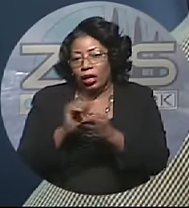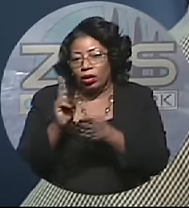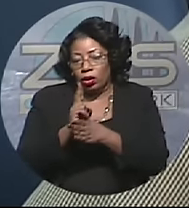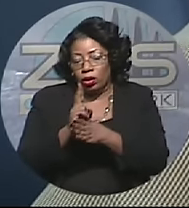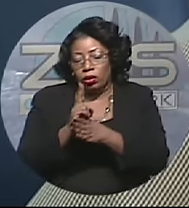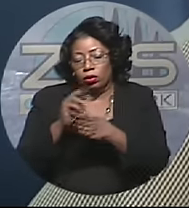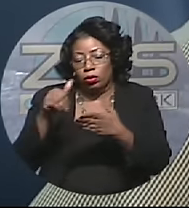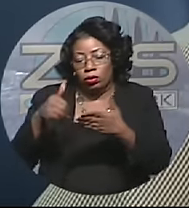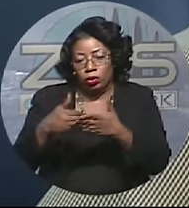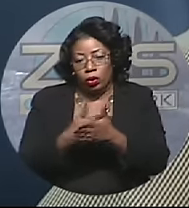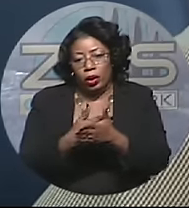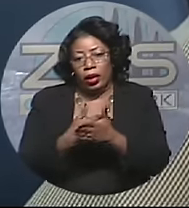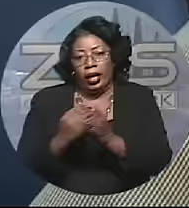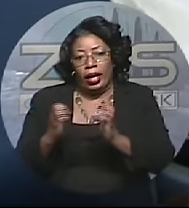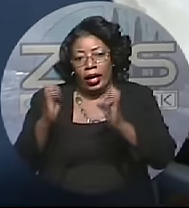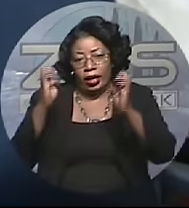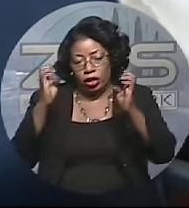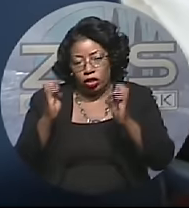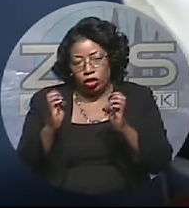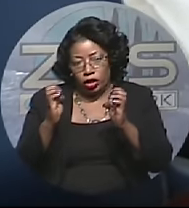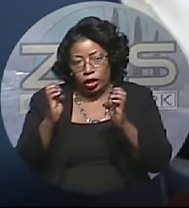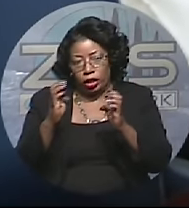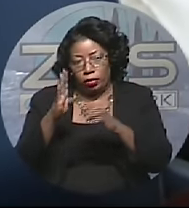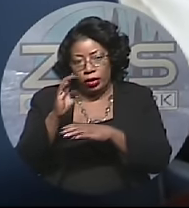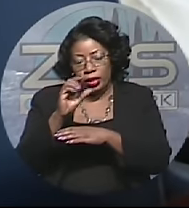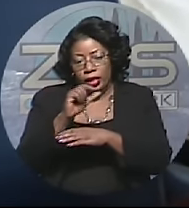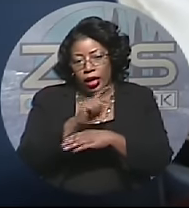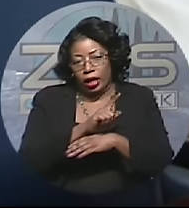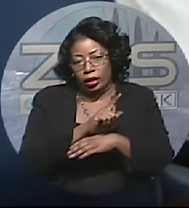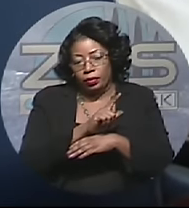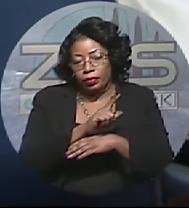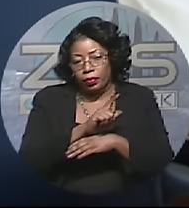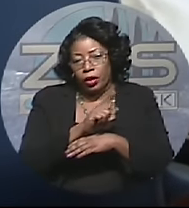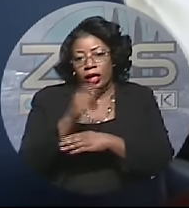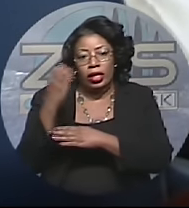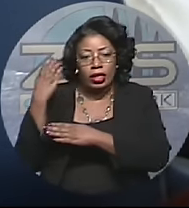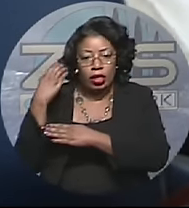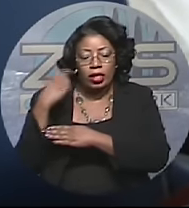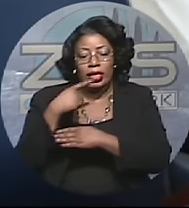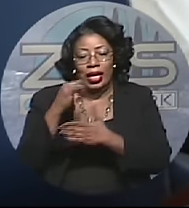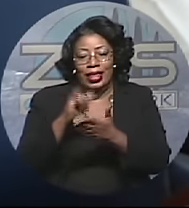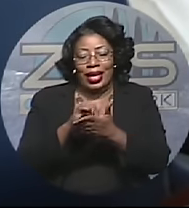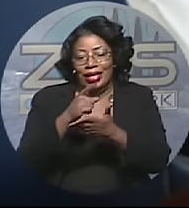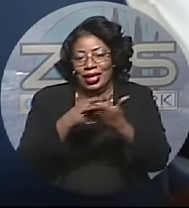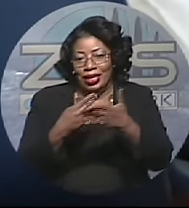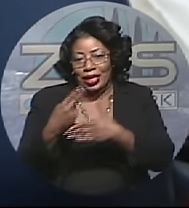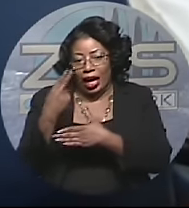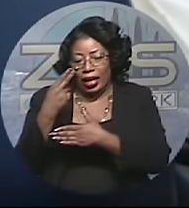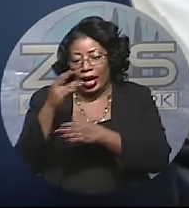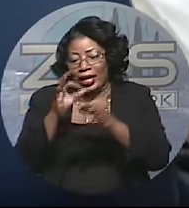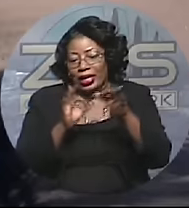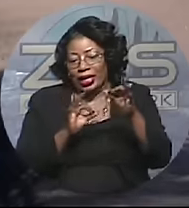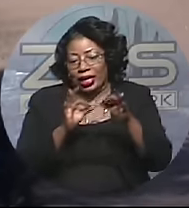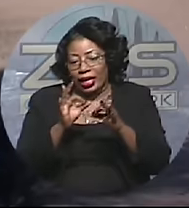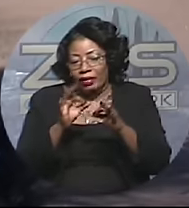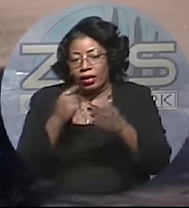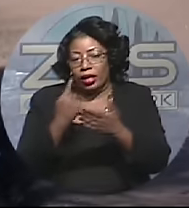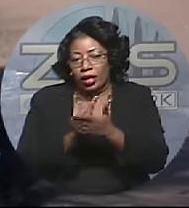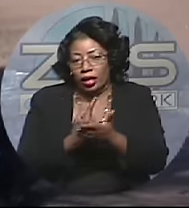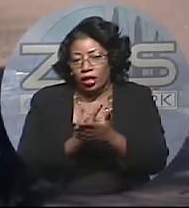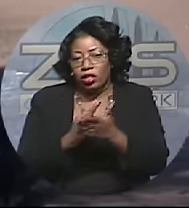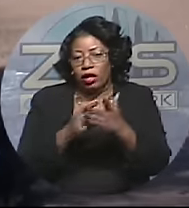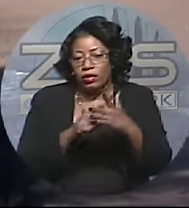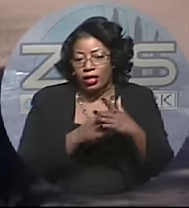renewable energy is a possibility. BPL CEO was also questioned about a proposed tax hike and whether or not discussions have